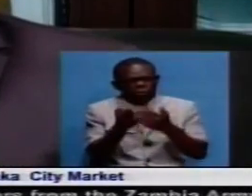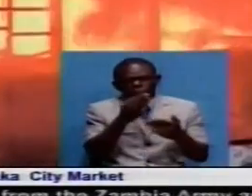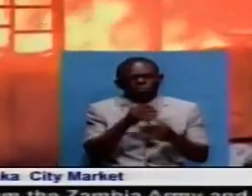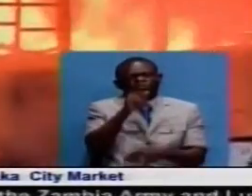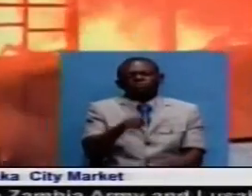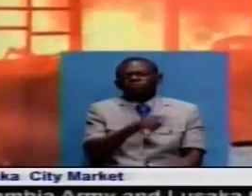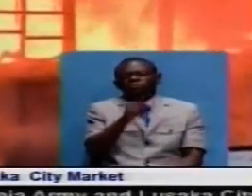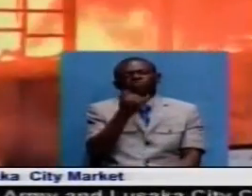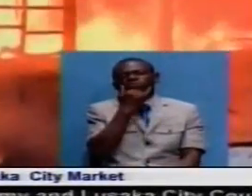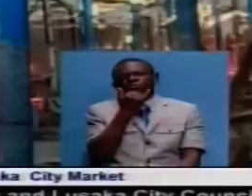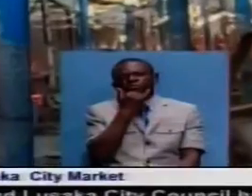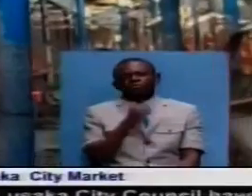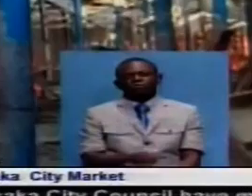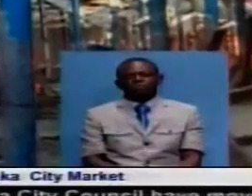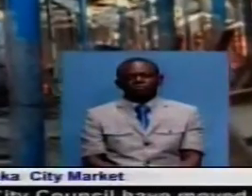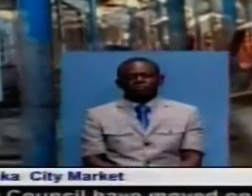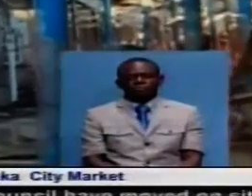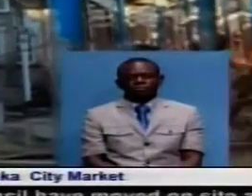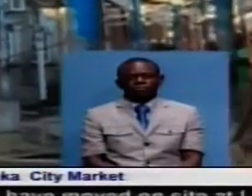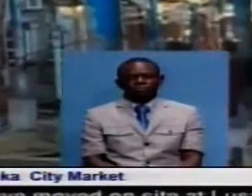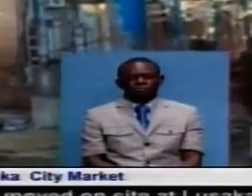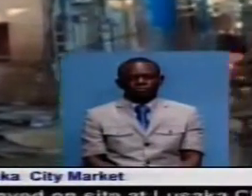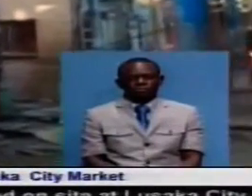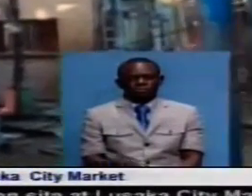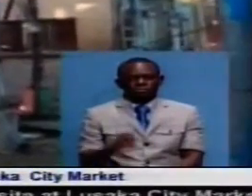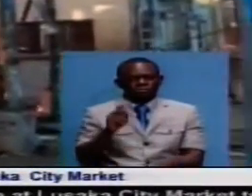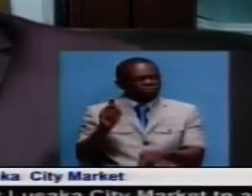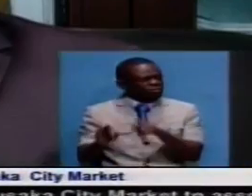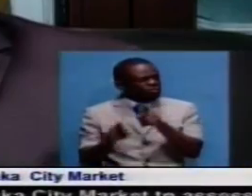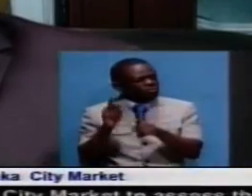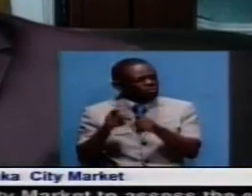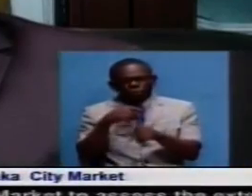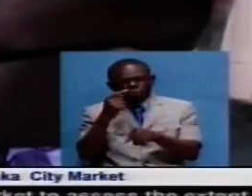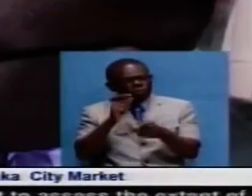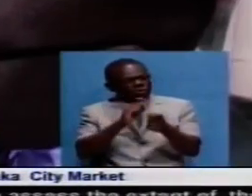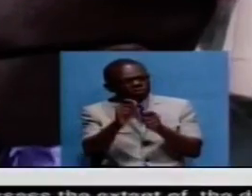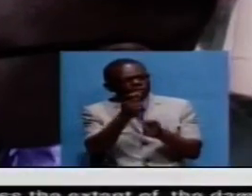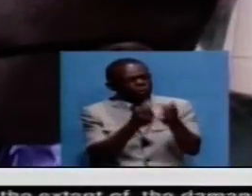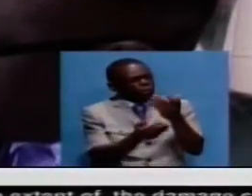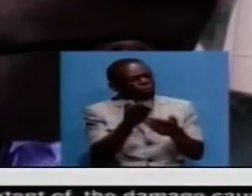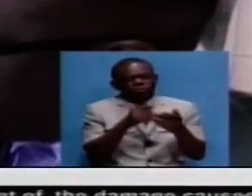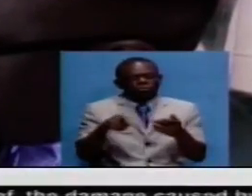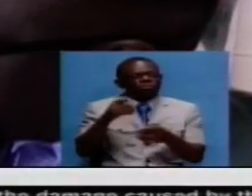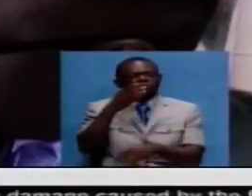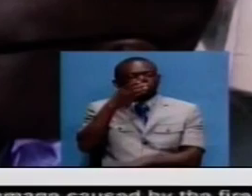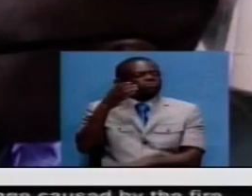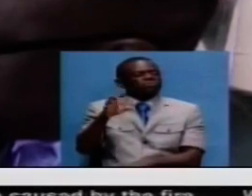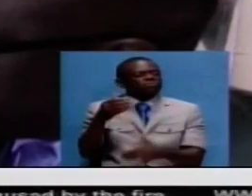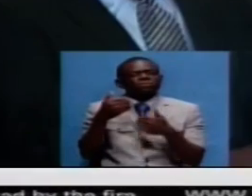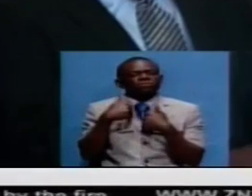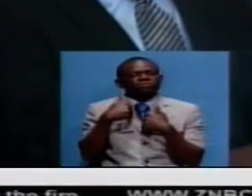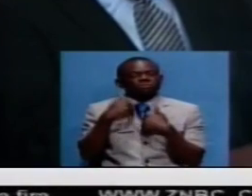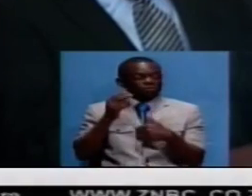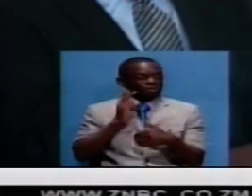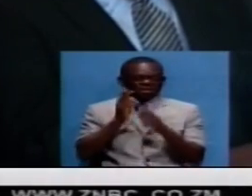doing this are cursed, and it's our prayer that God deals with them,